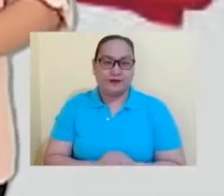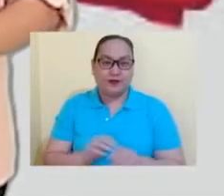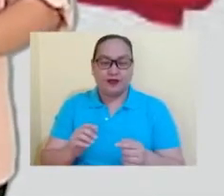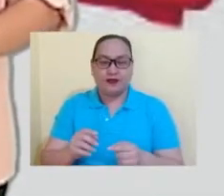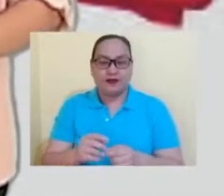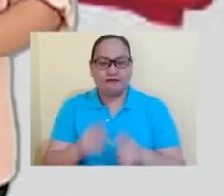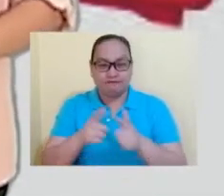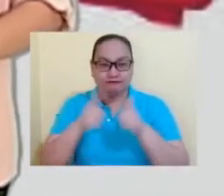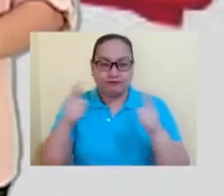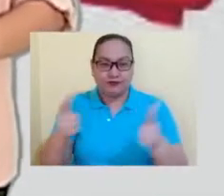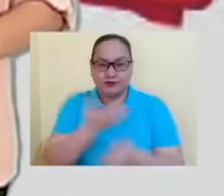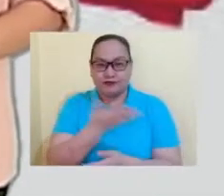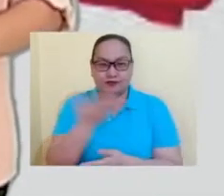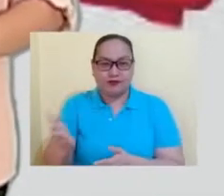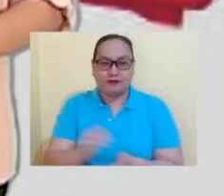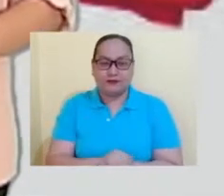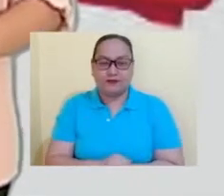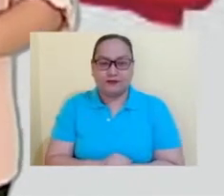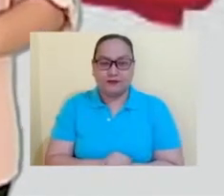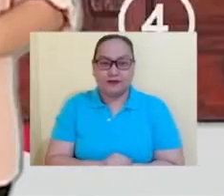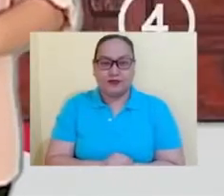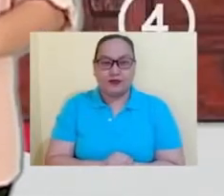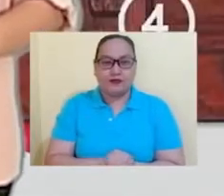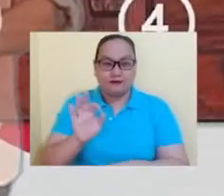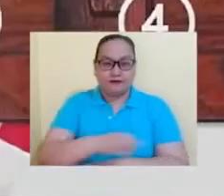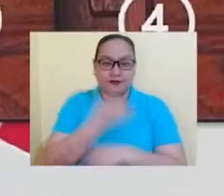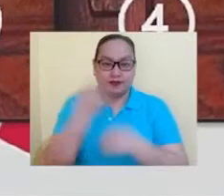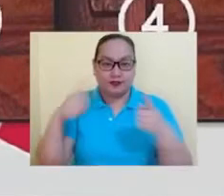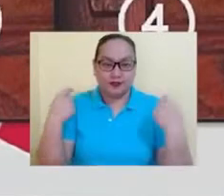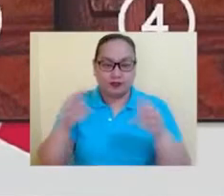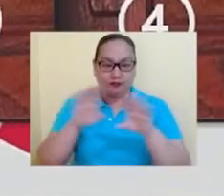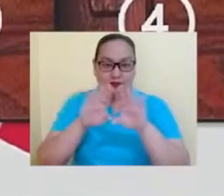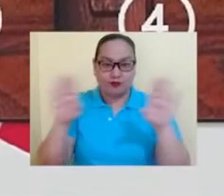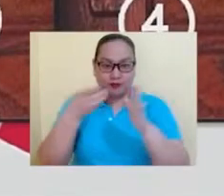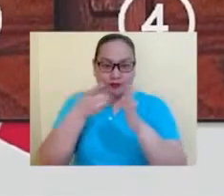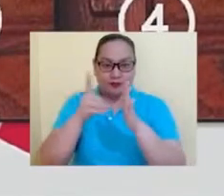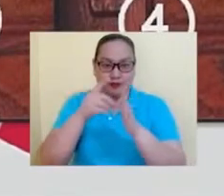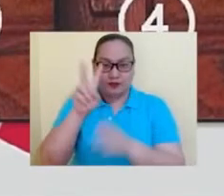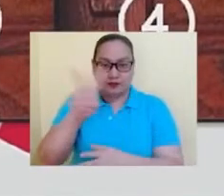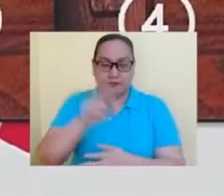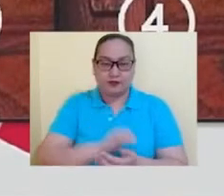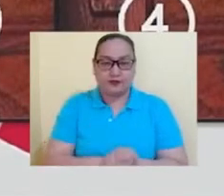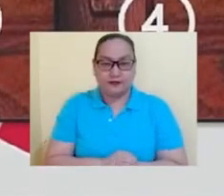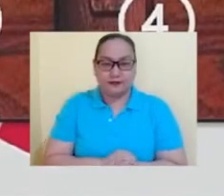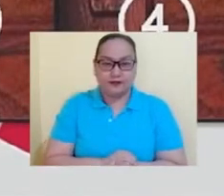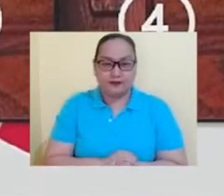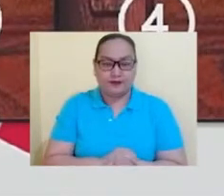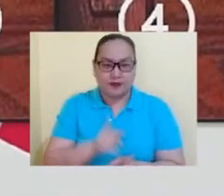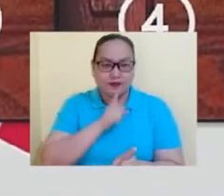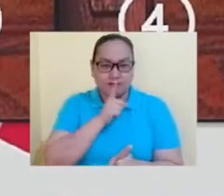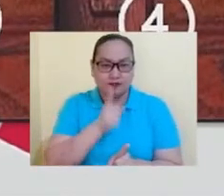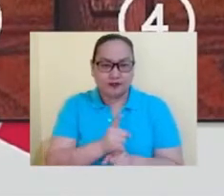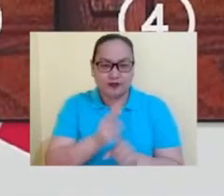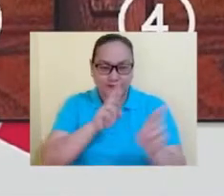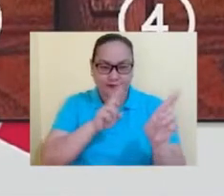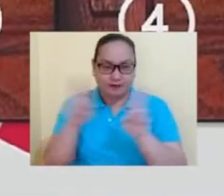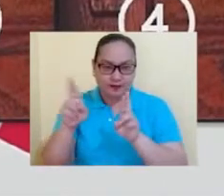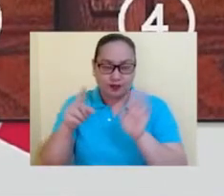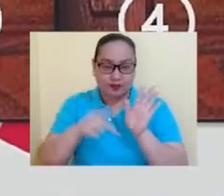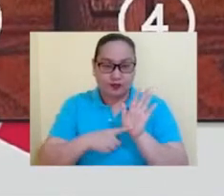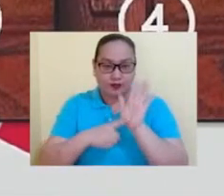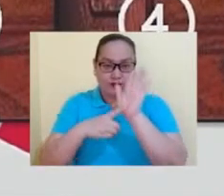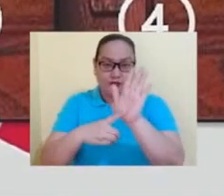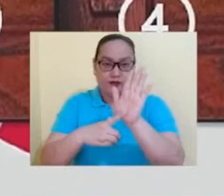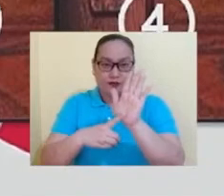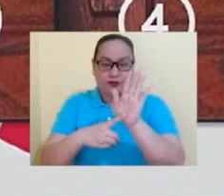Great job, FerNanDino teams! Let us now unlock door number 2. I am very sure that you are now ready